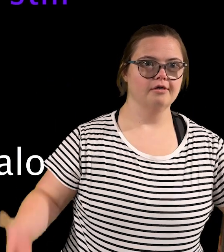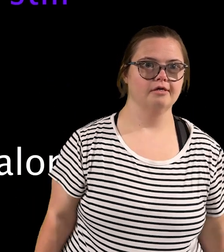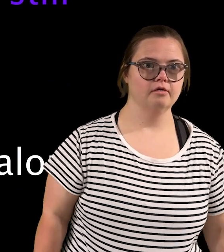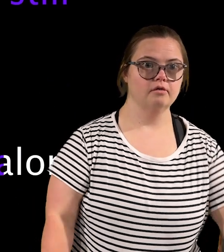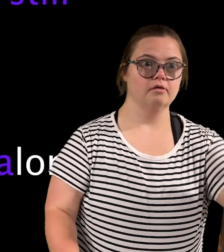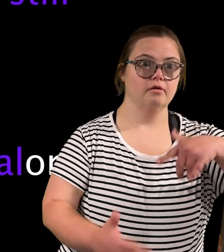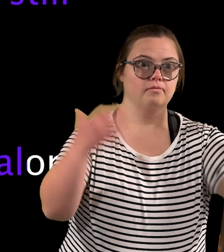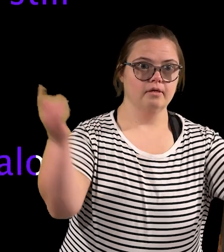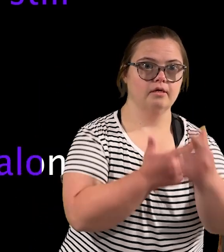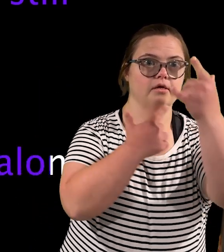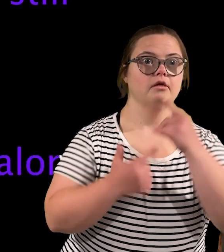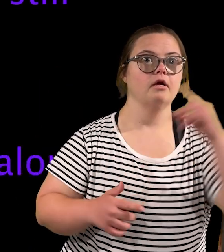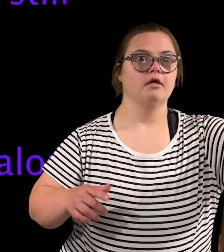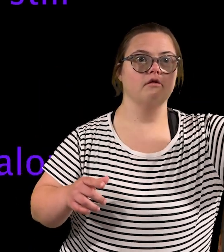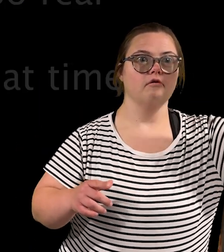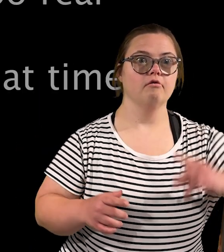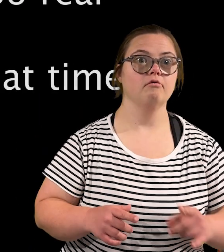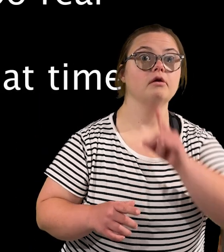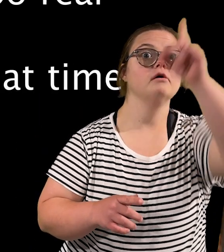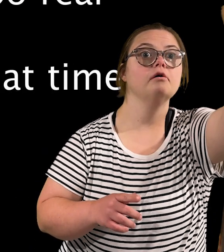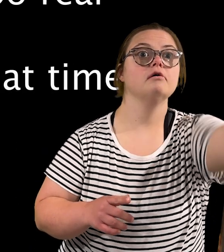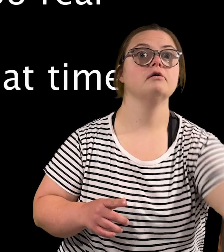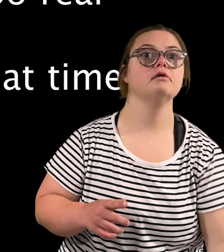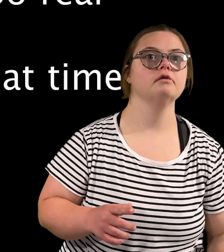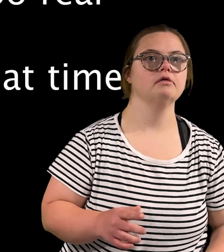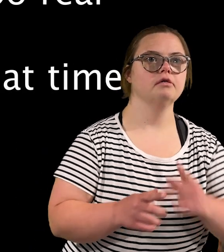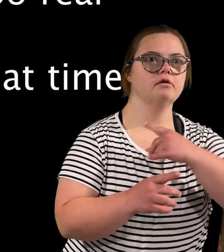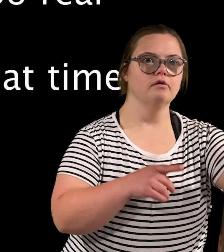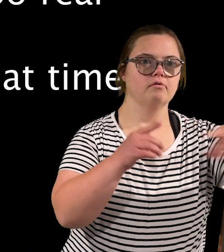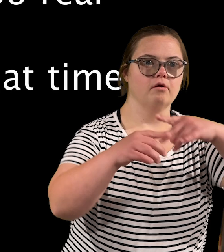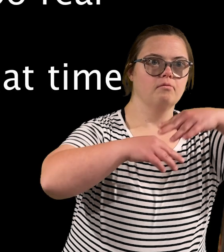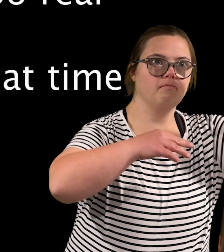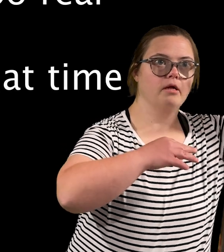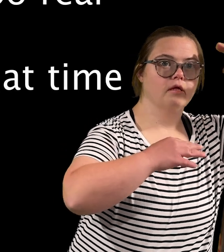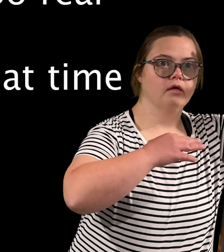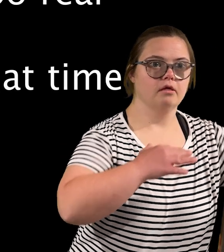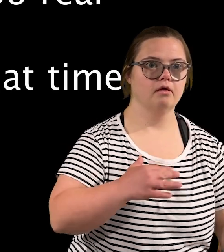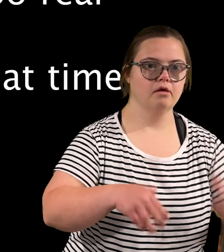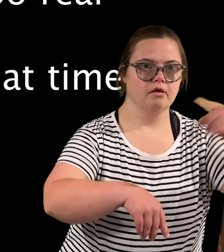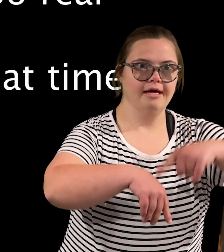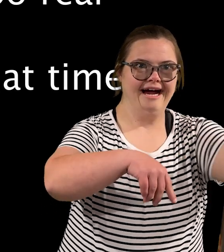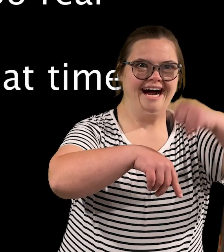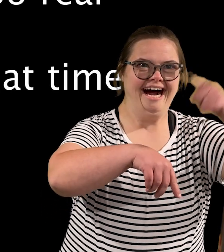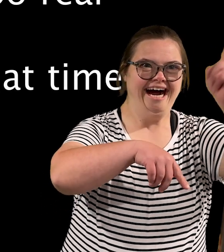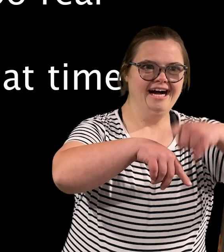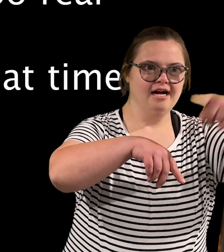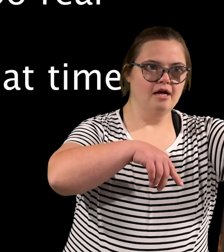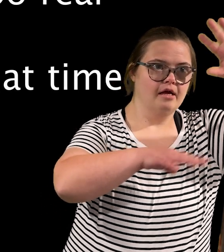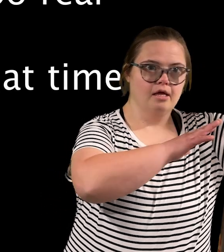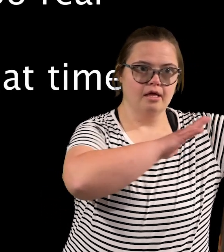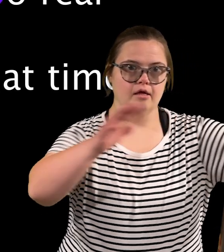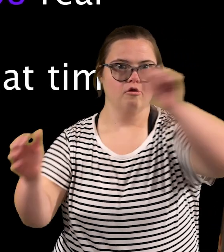me alone. It won't seem to heal. This pain is just